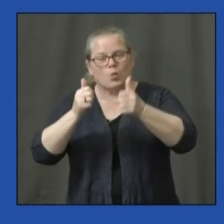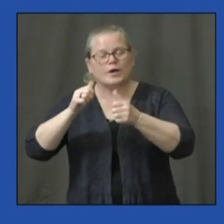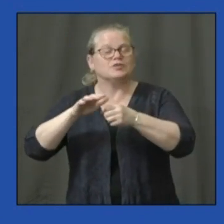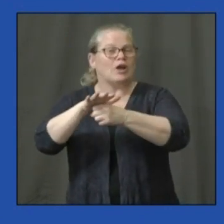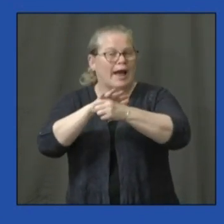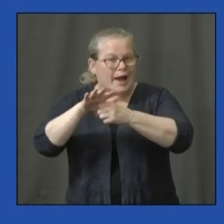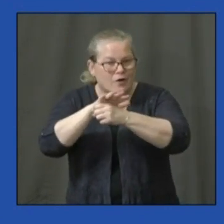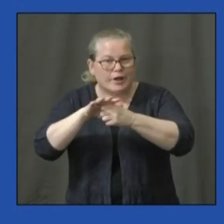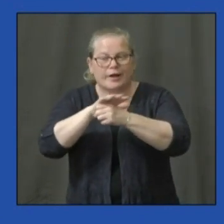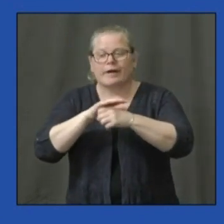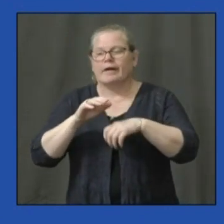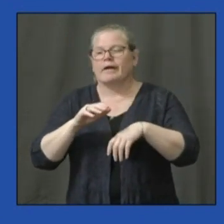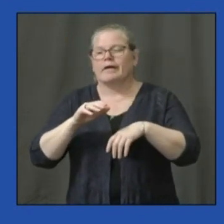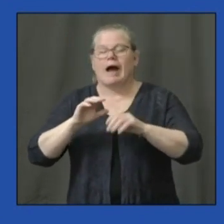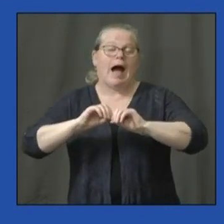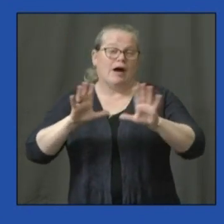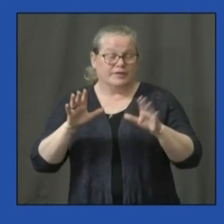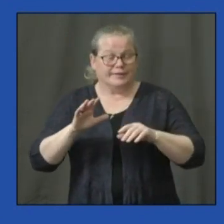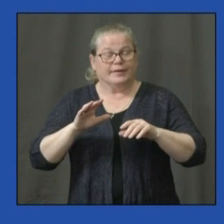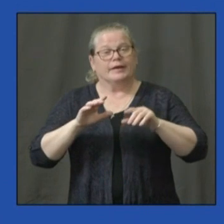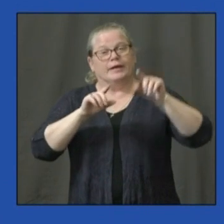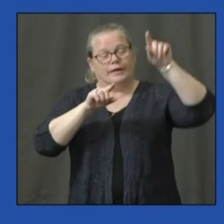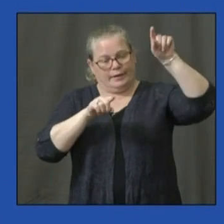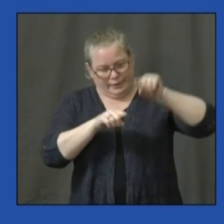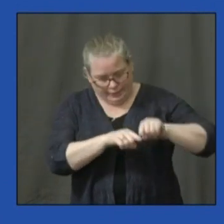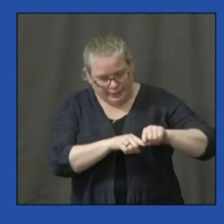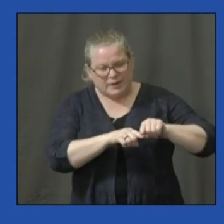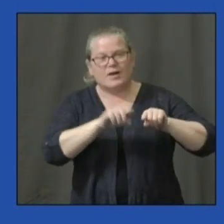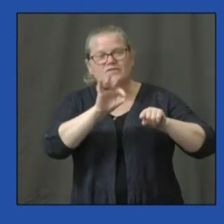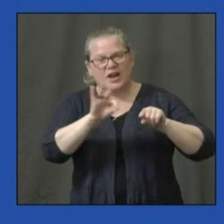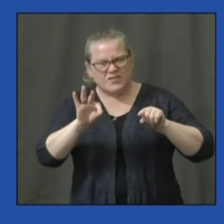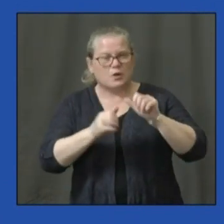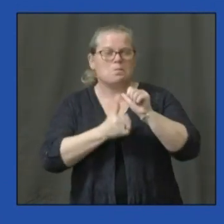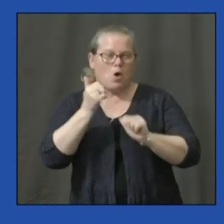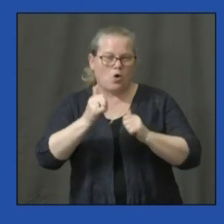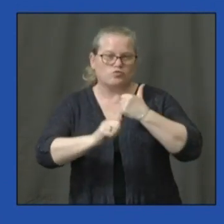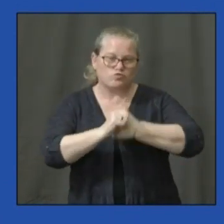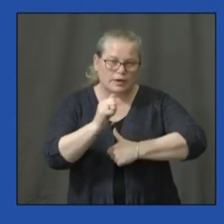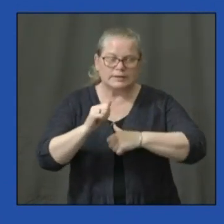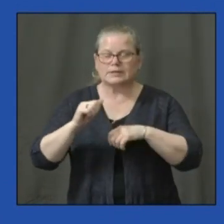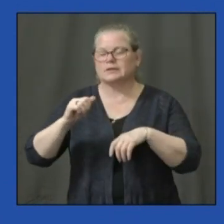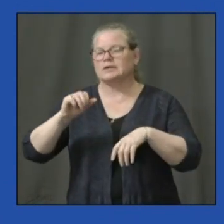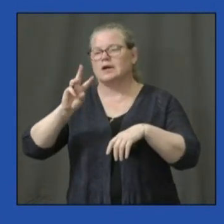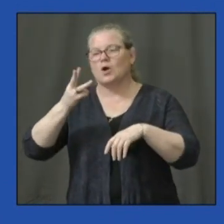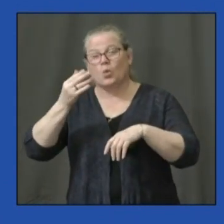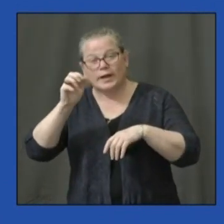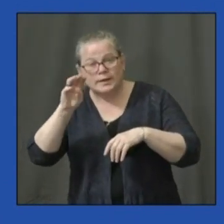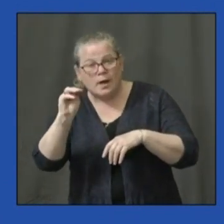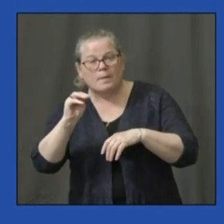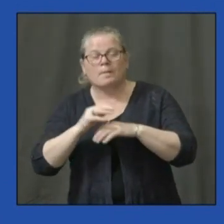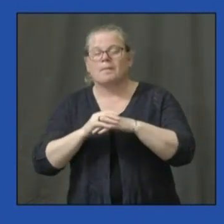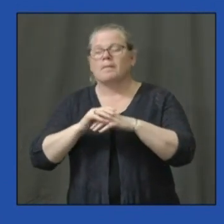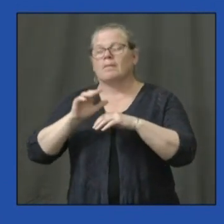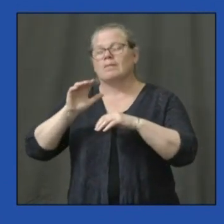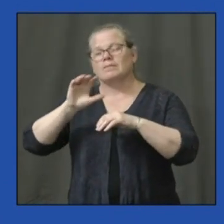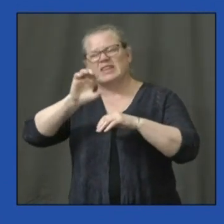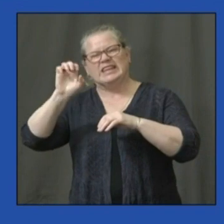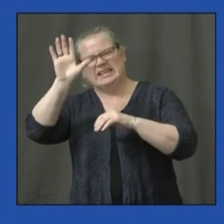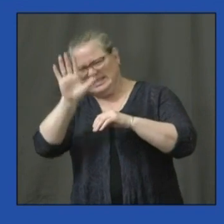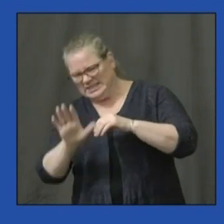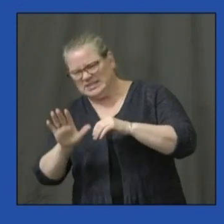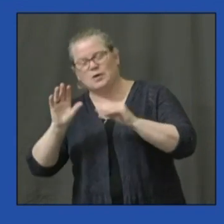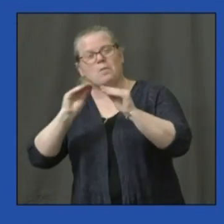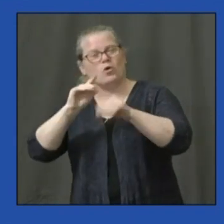risk. Windham, Tollum, Litchfield County, places where we have more time to plan and more time to focus on the